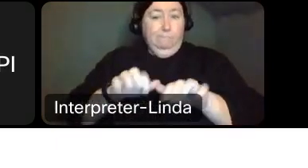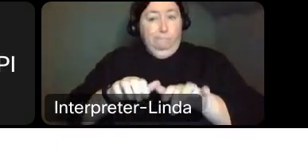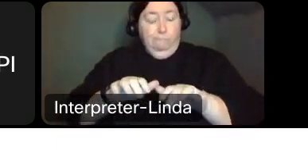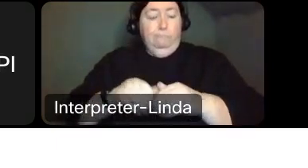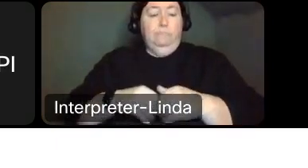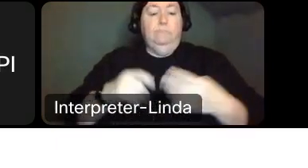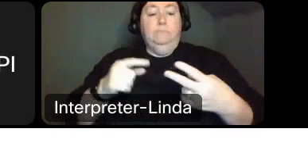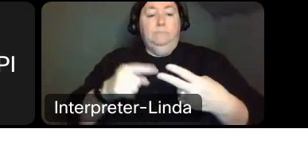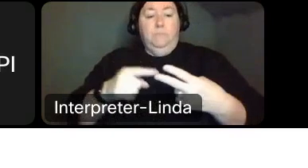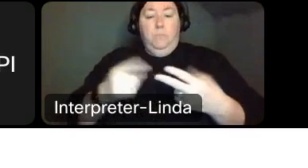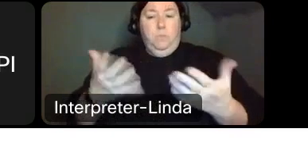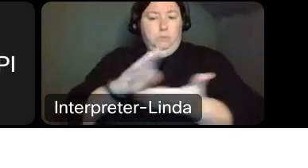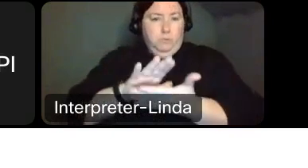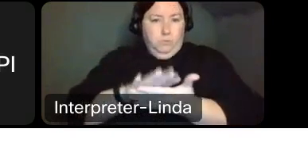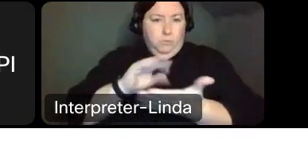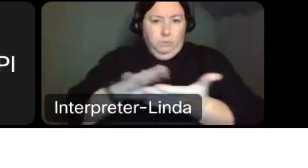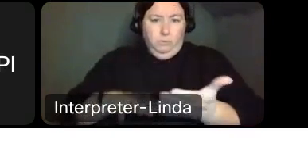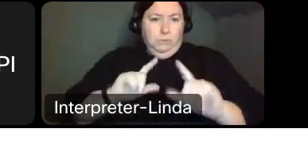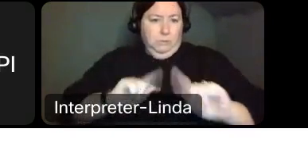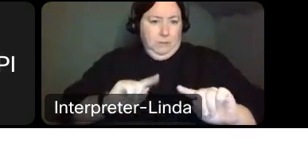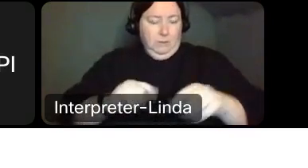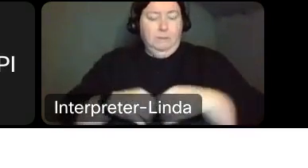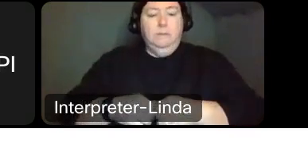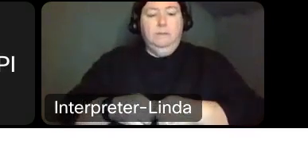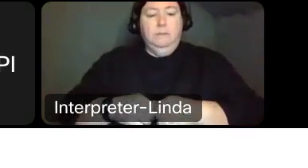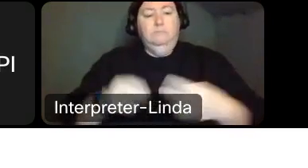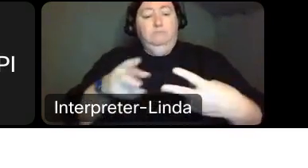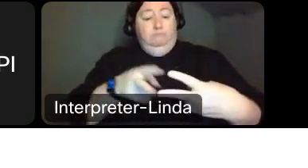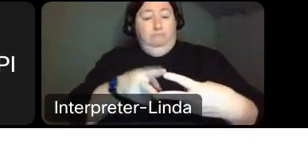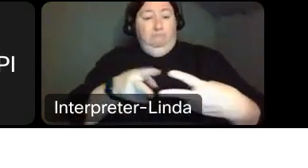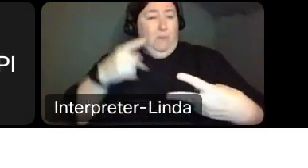does this student attend? And then the school name. And this does two things.